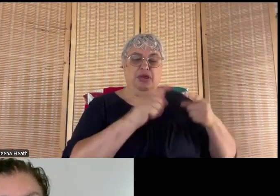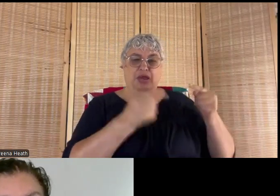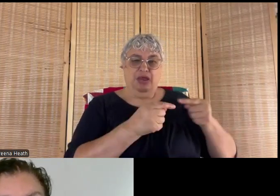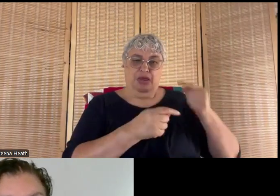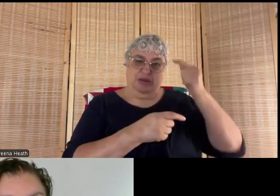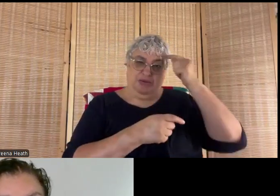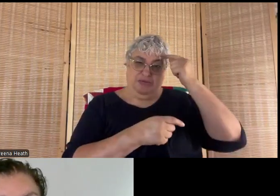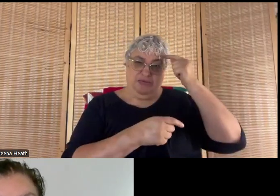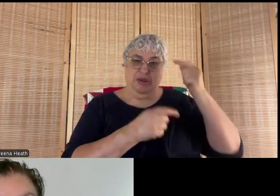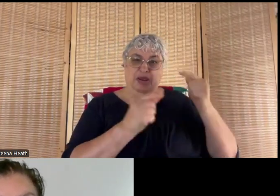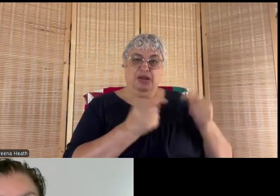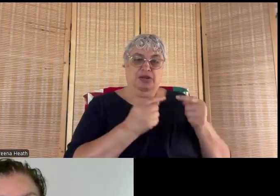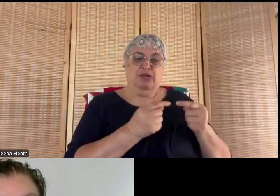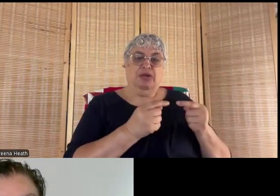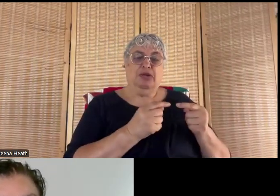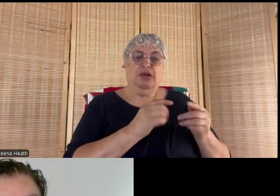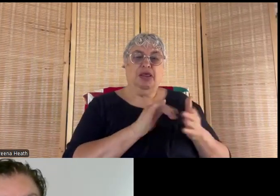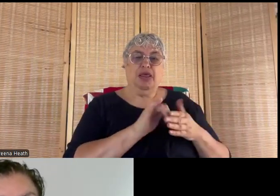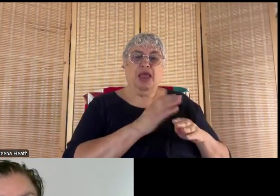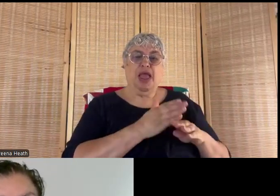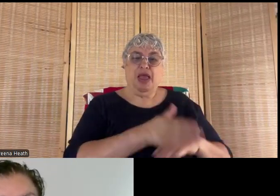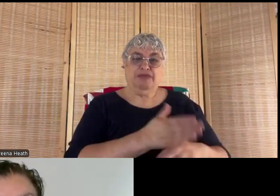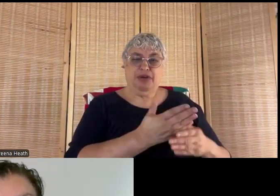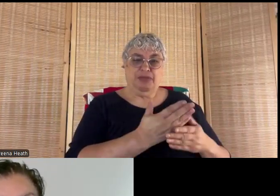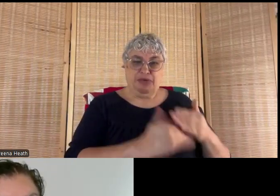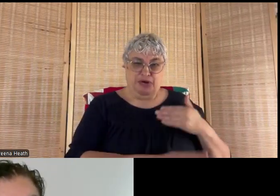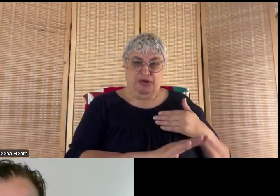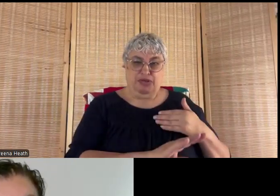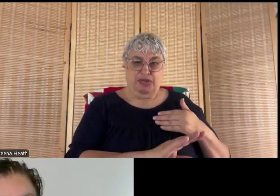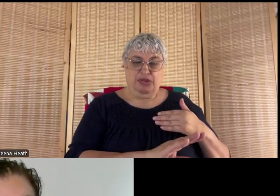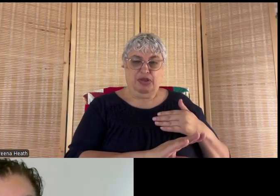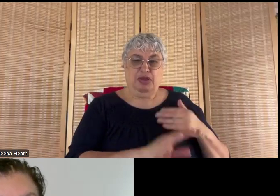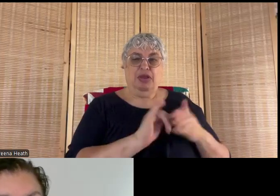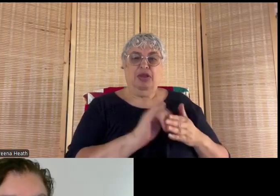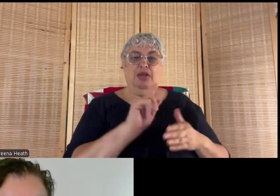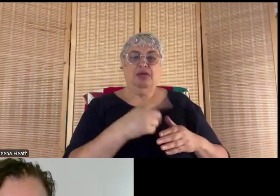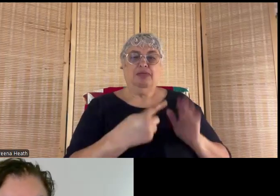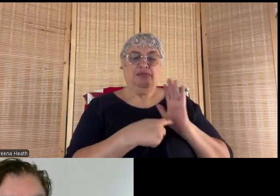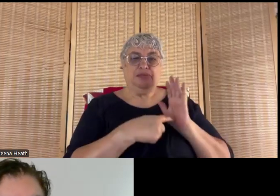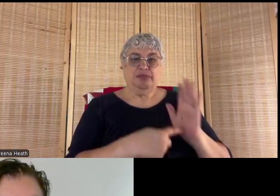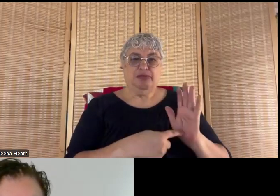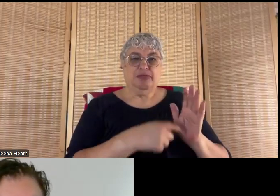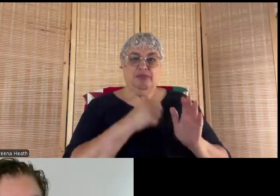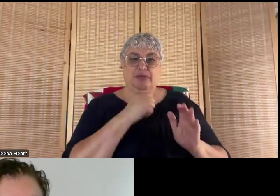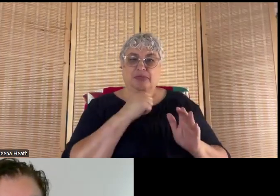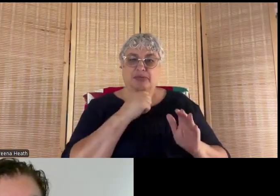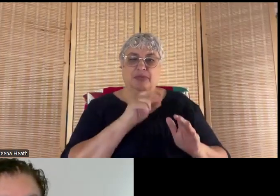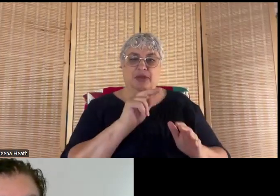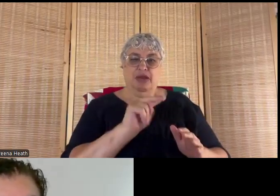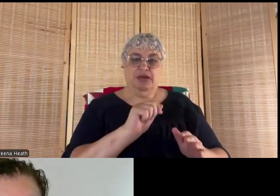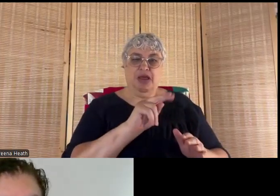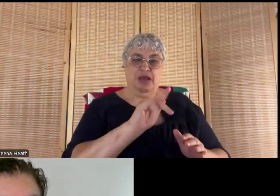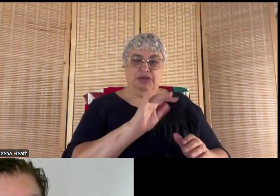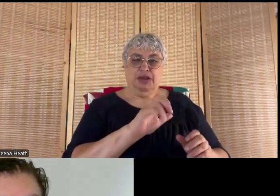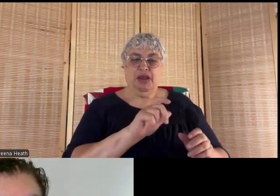that have occurred after birth. These are just examples: anoxia, stroke,